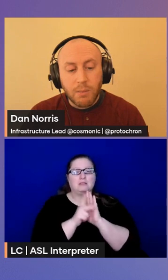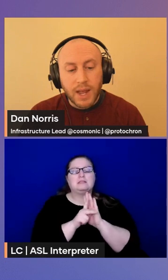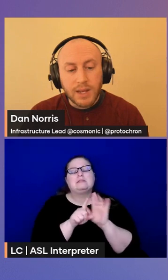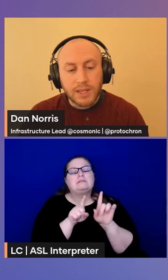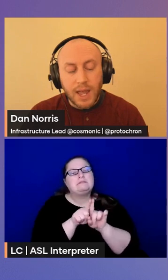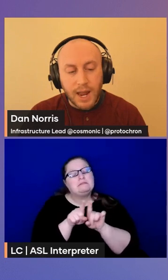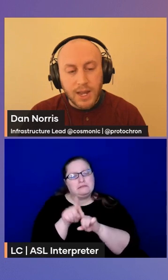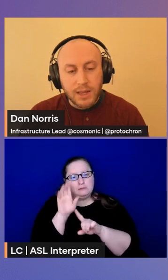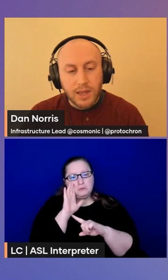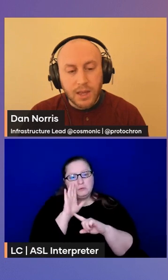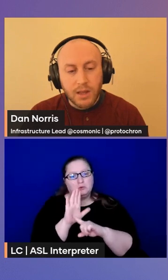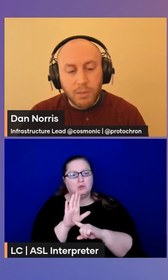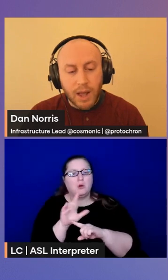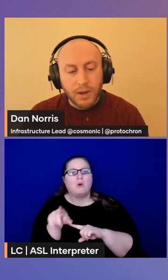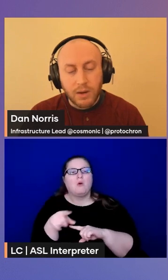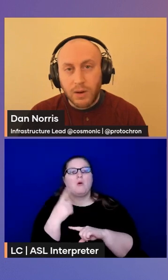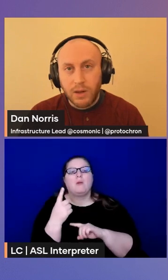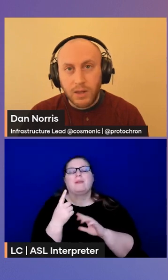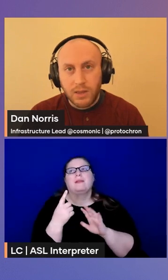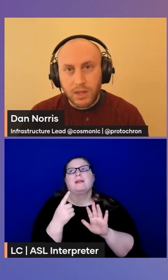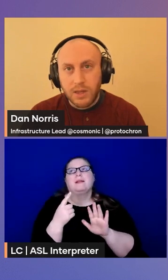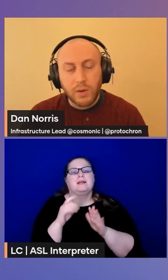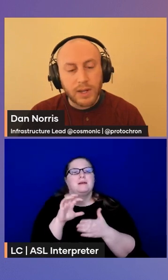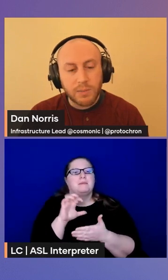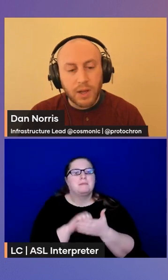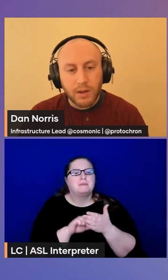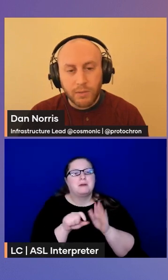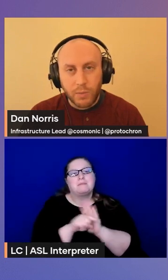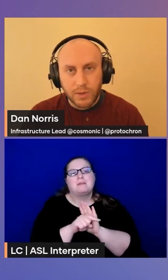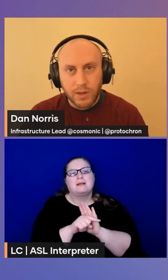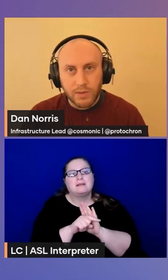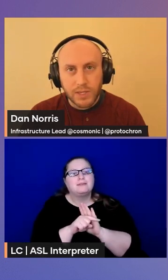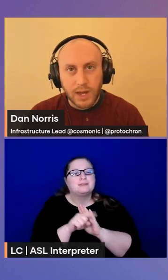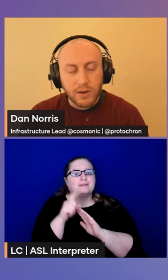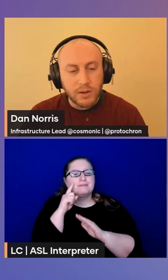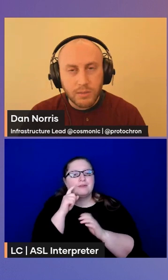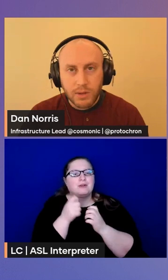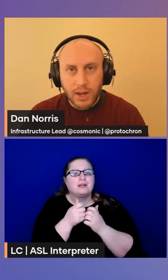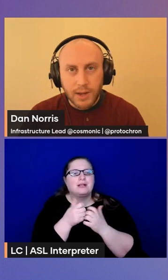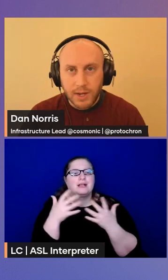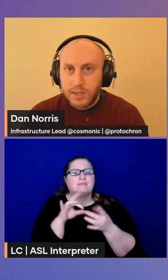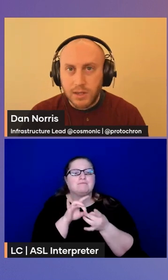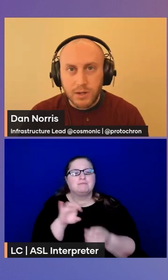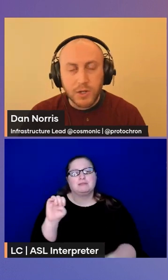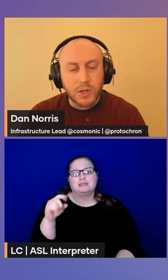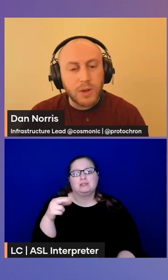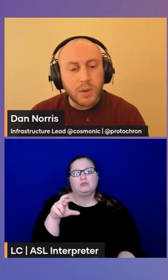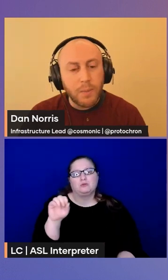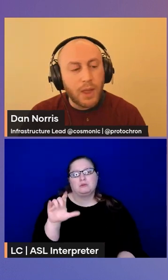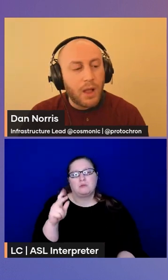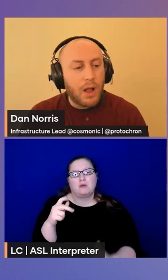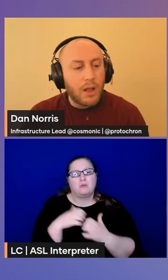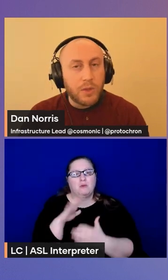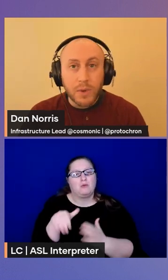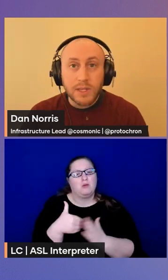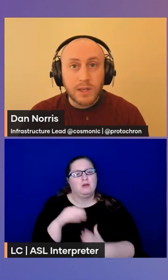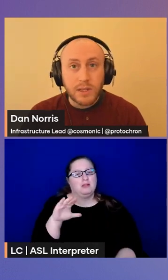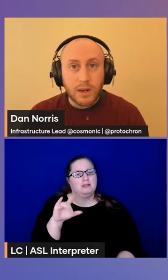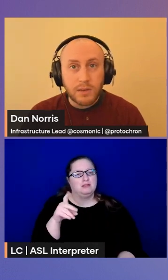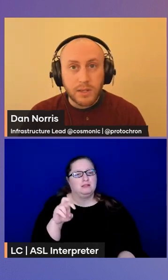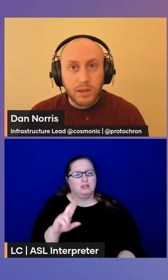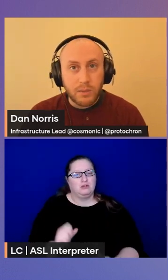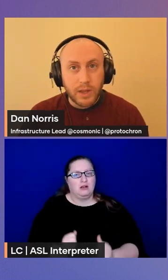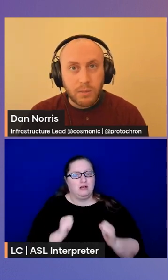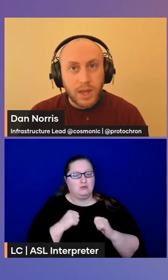only minus anything about the egress block with all of the CIDR addresses that I just showed you. The reason is